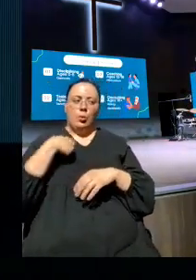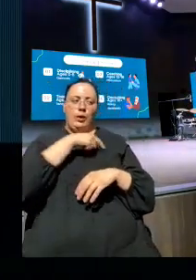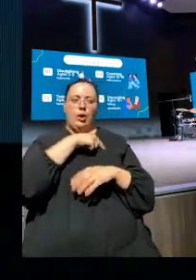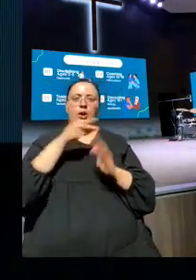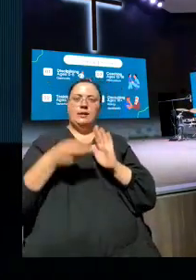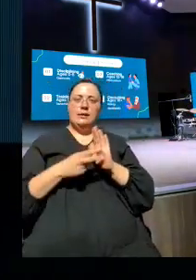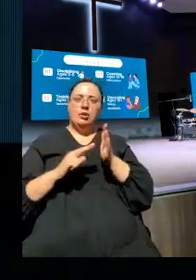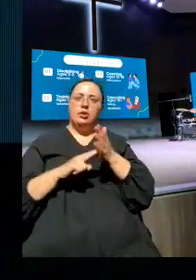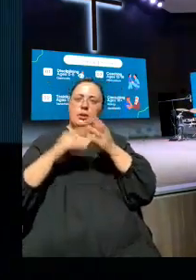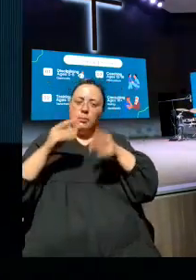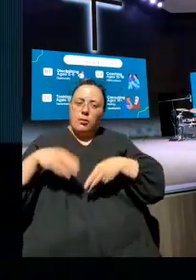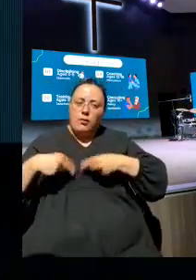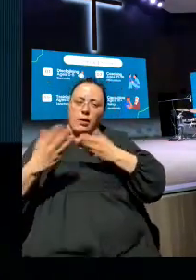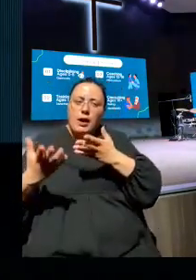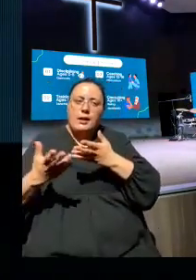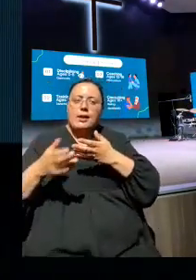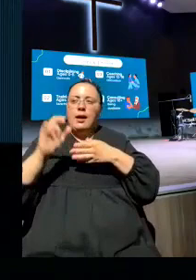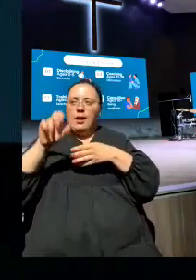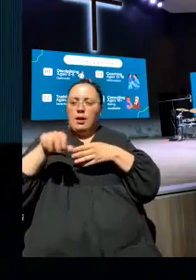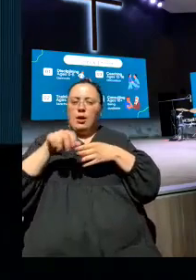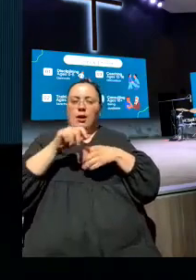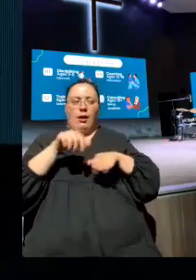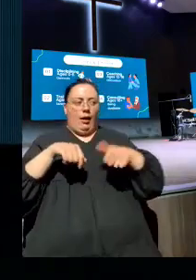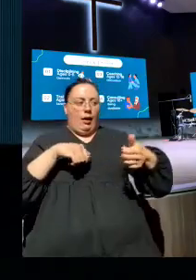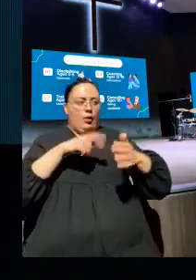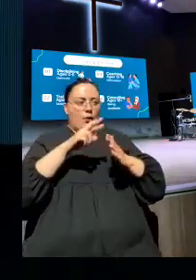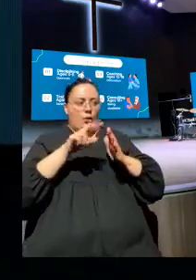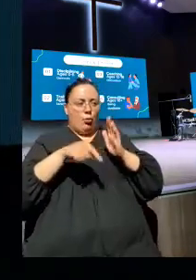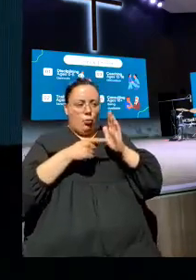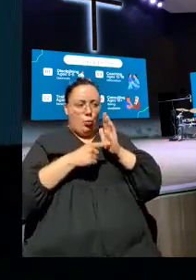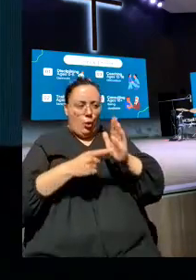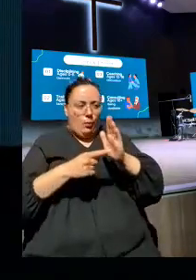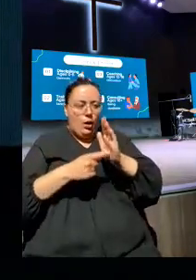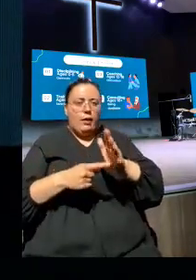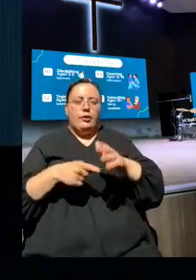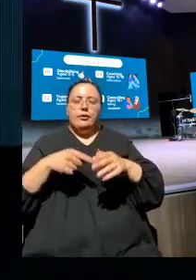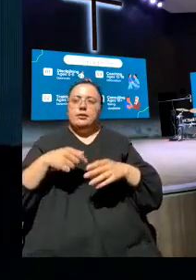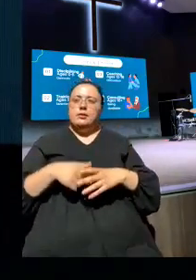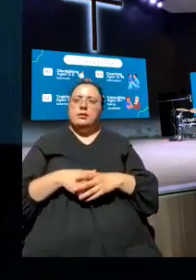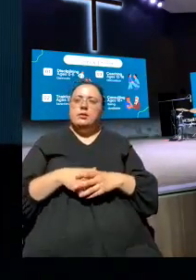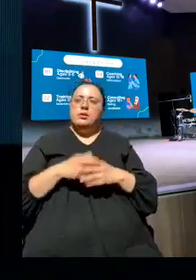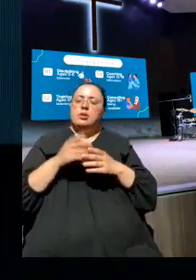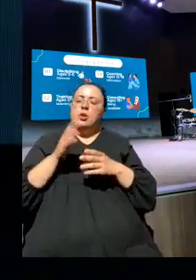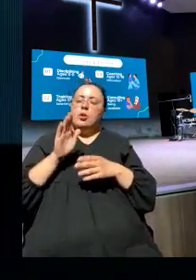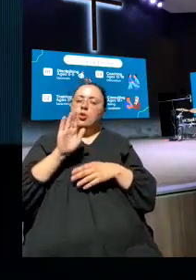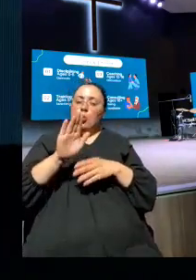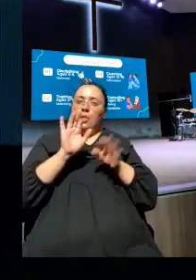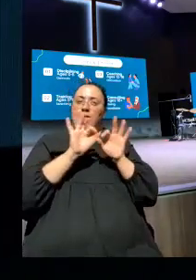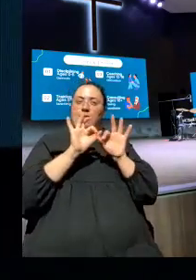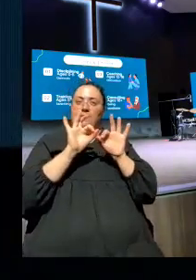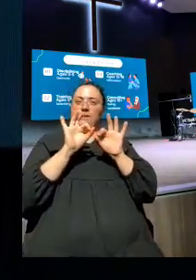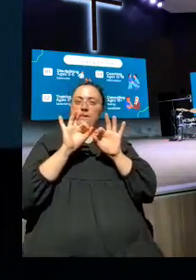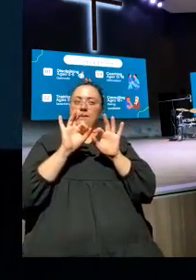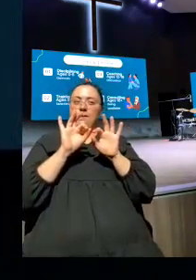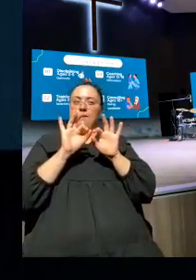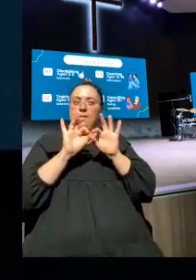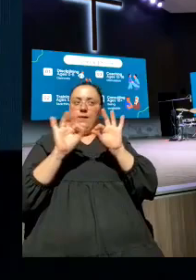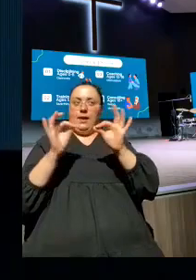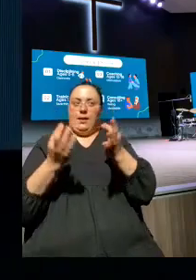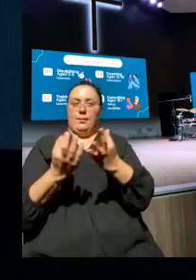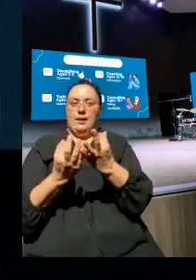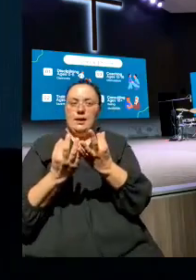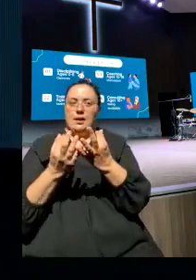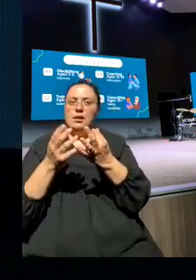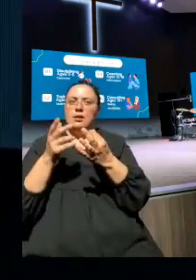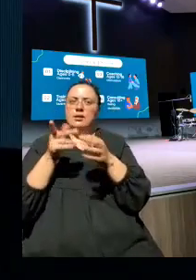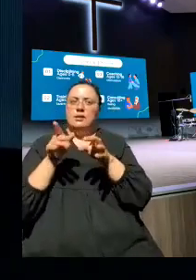trying to provide other role models for your kids. That's why it's great to integrate your family into the life of the church, because we help to